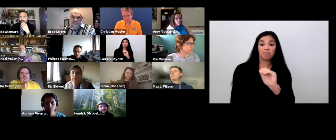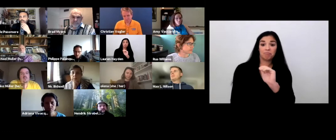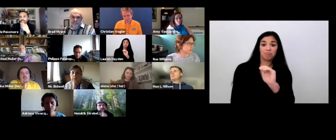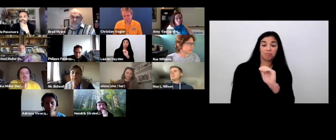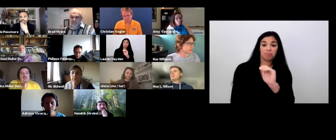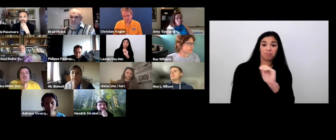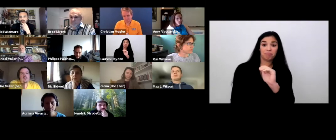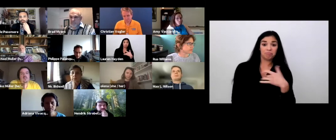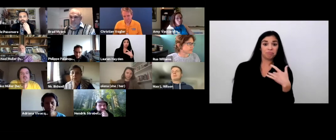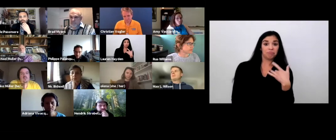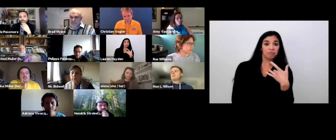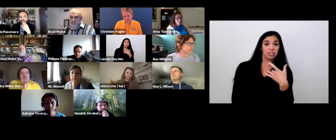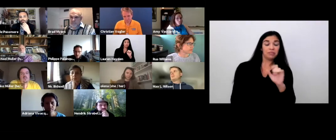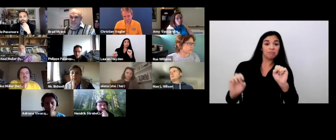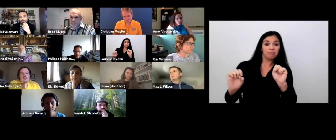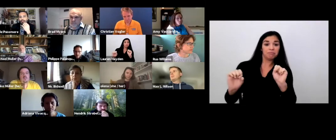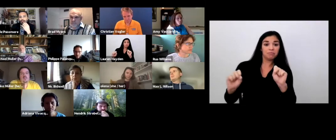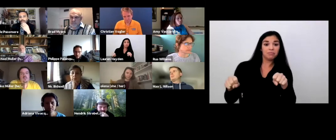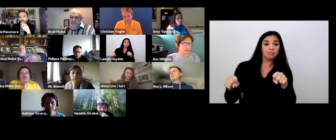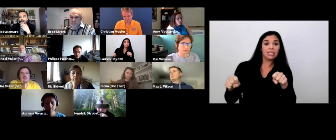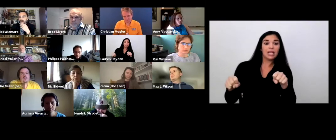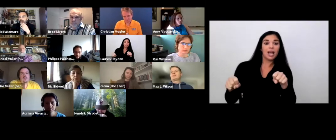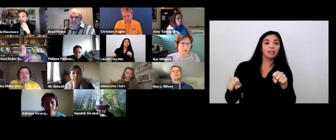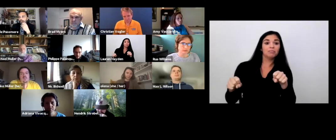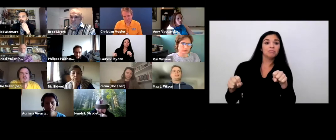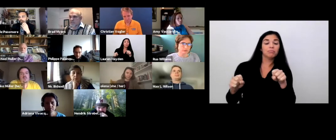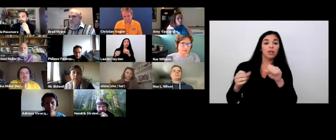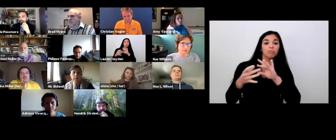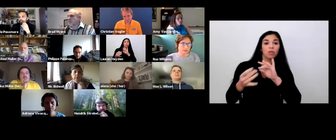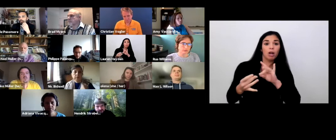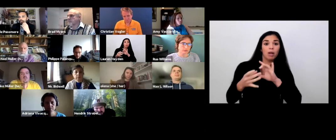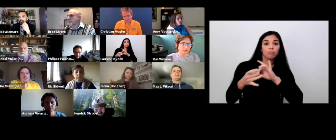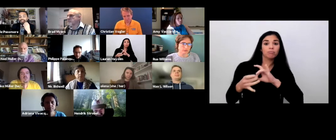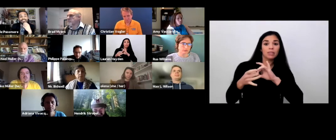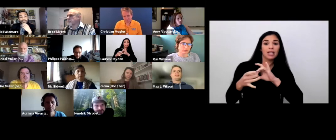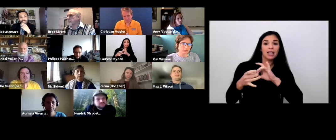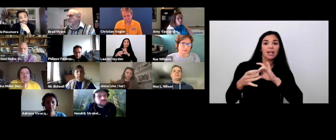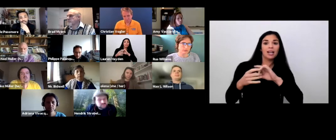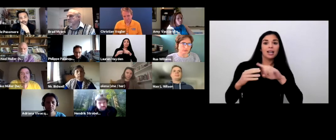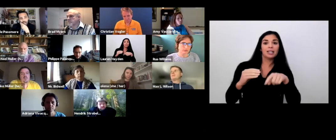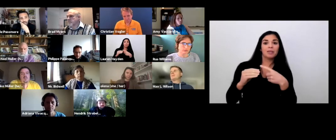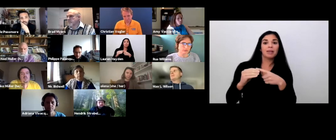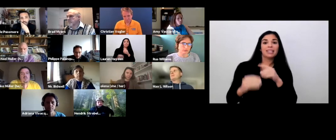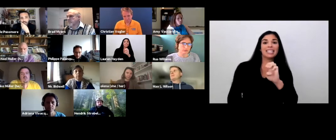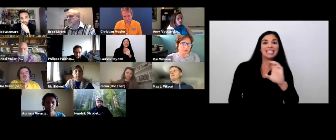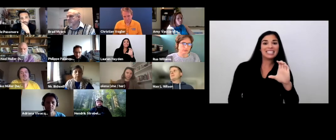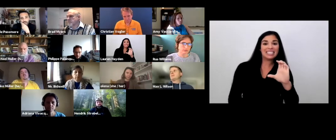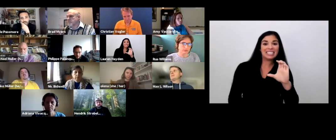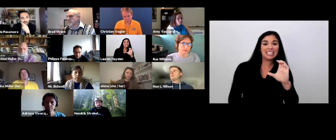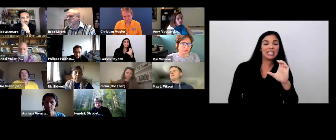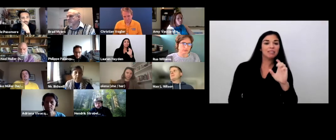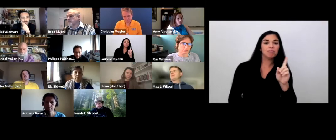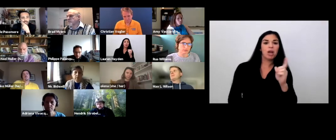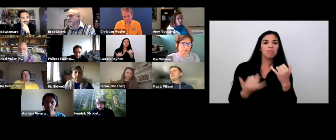do you feel you're in a position to sort of speak to where the EC is at with